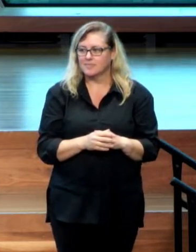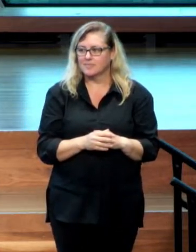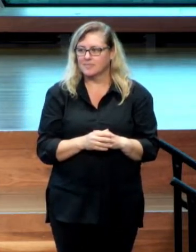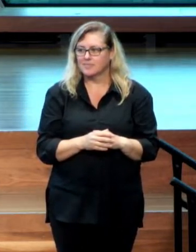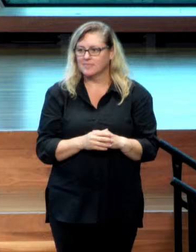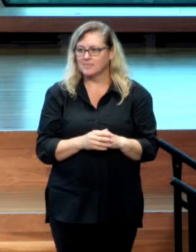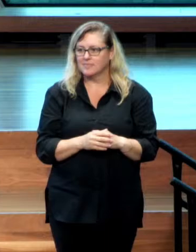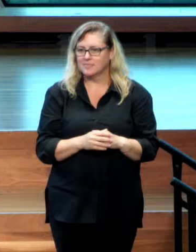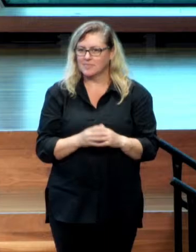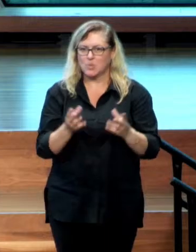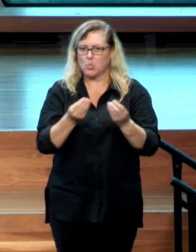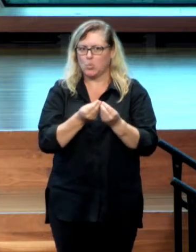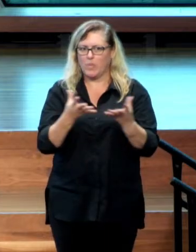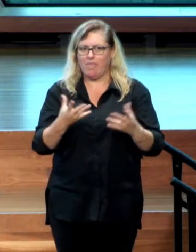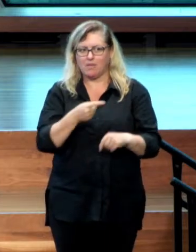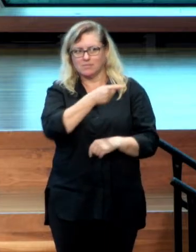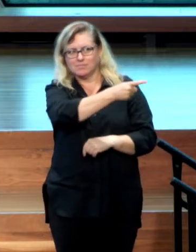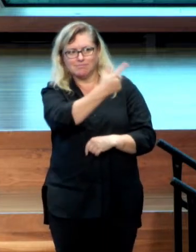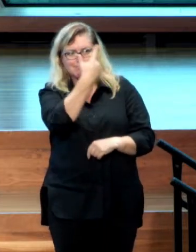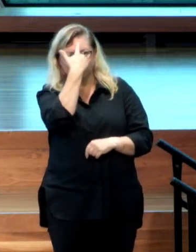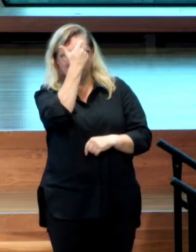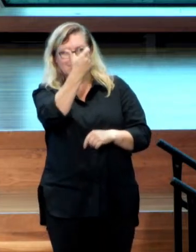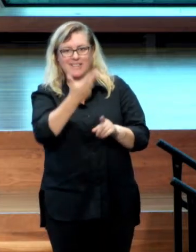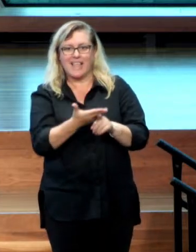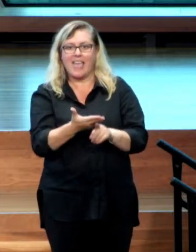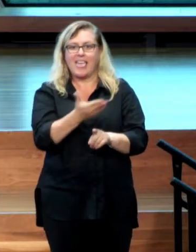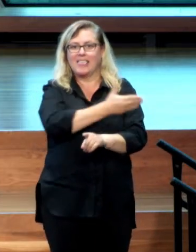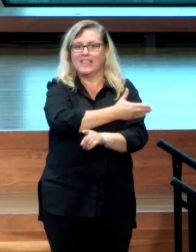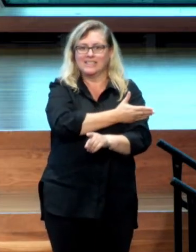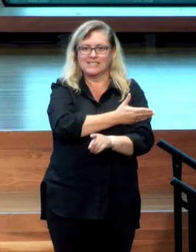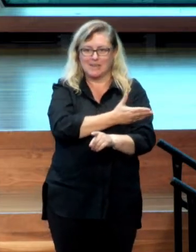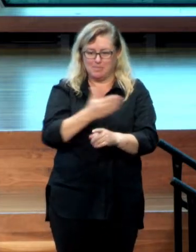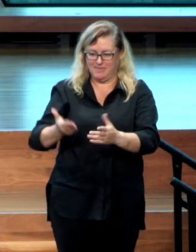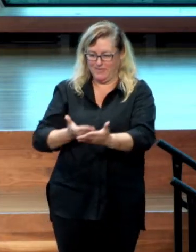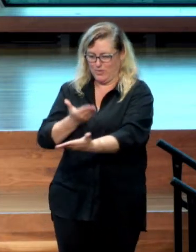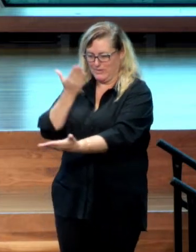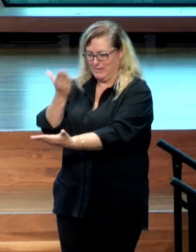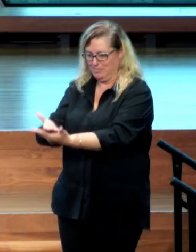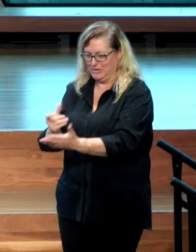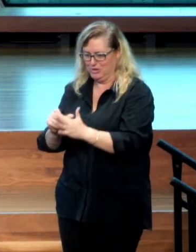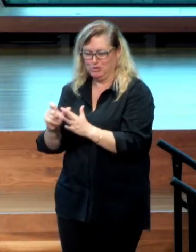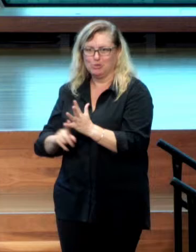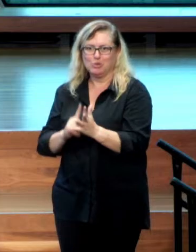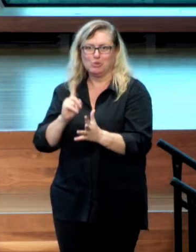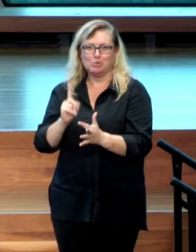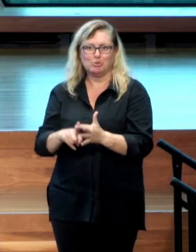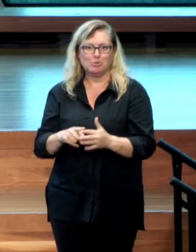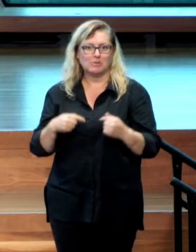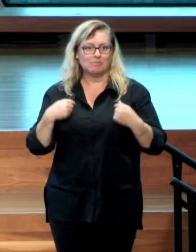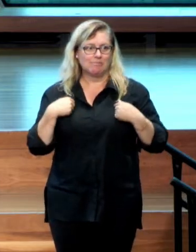Without her suggesting that the day before submissions were due, I wouldn't